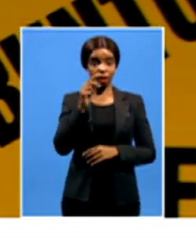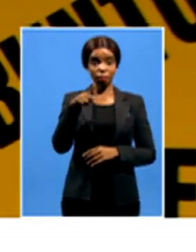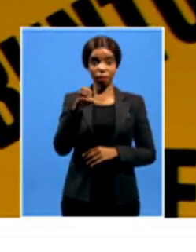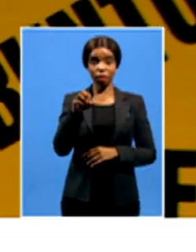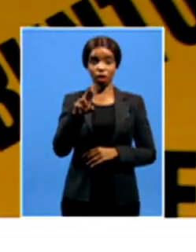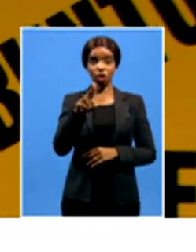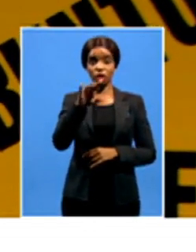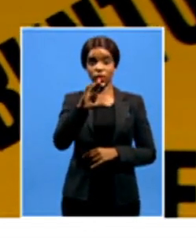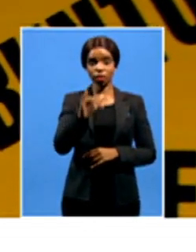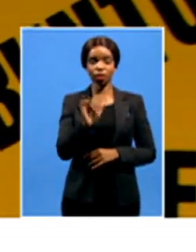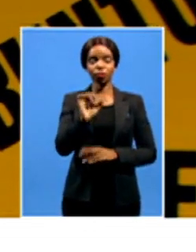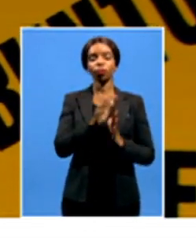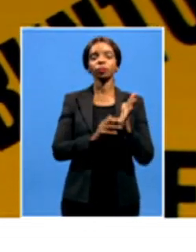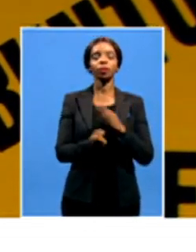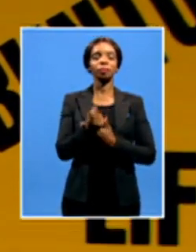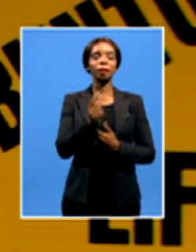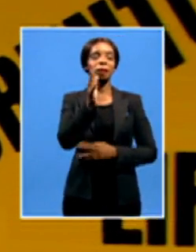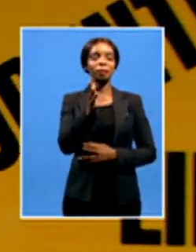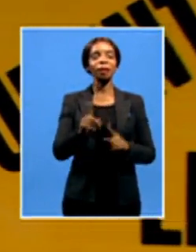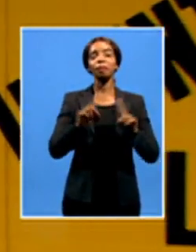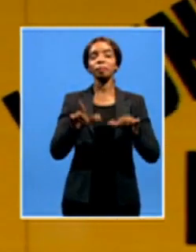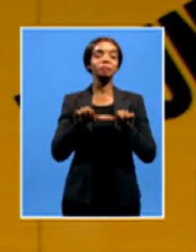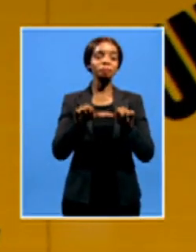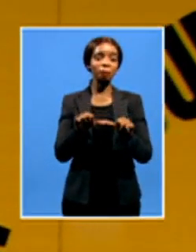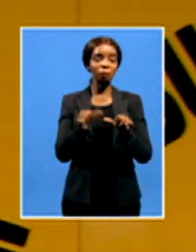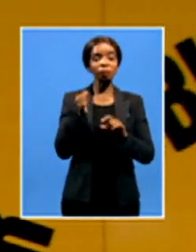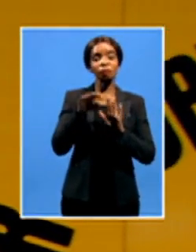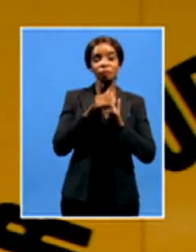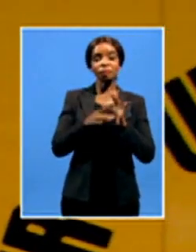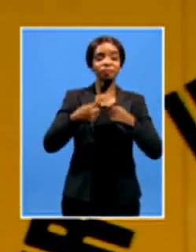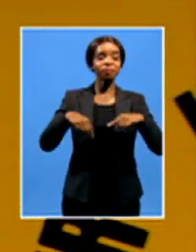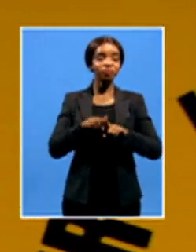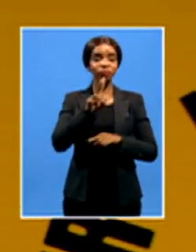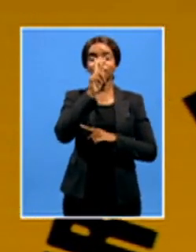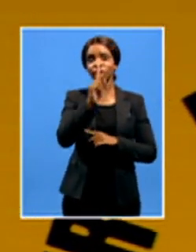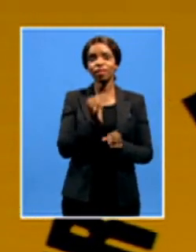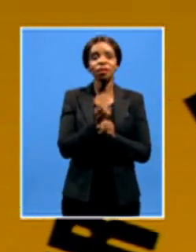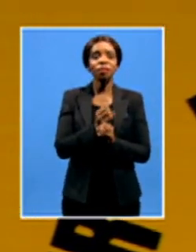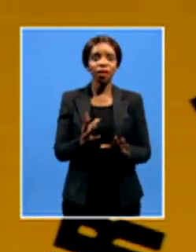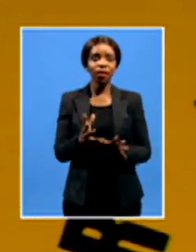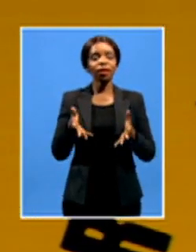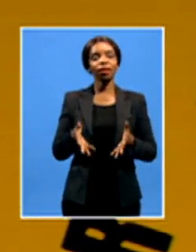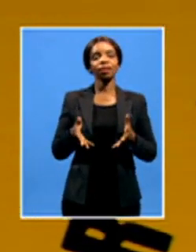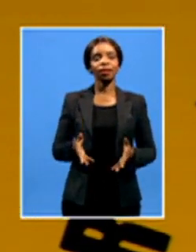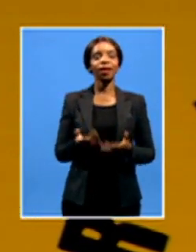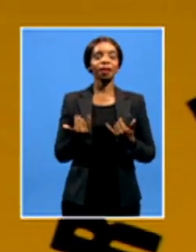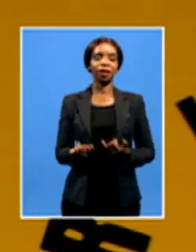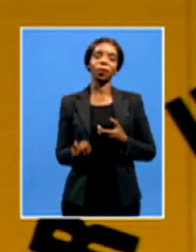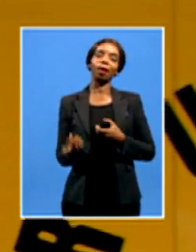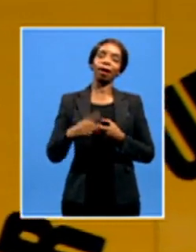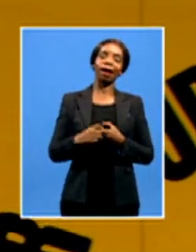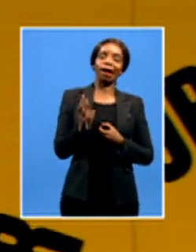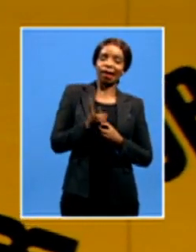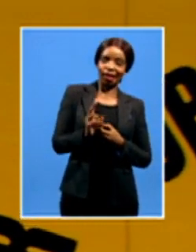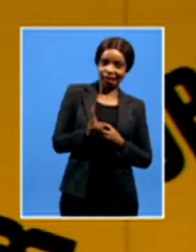is coming up a little later on. But we'll continue with the show. You saw him at the beginning of the episode. He joins us now